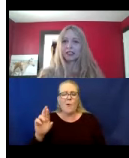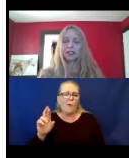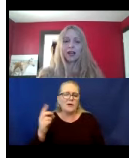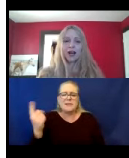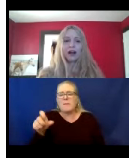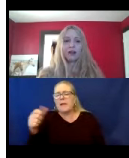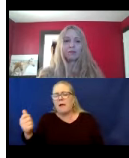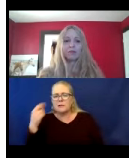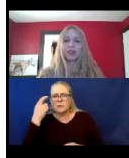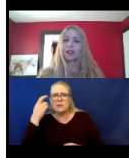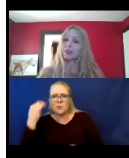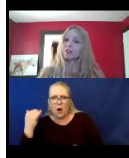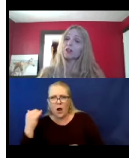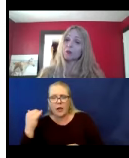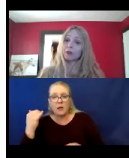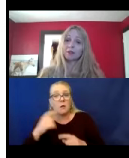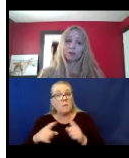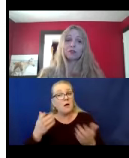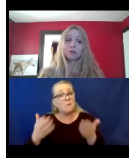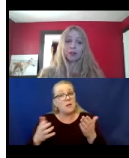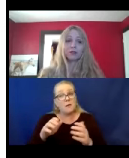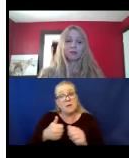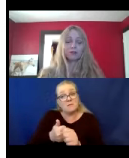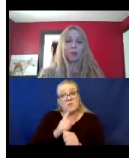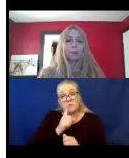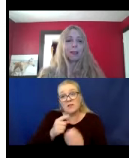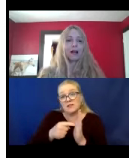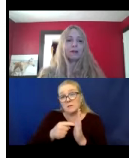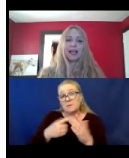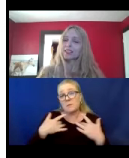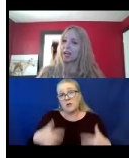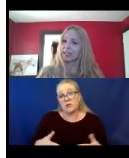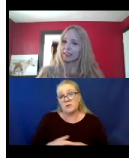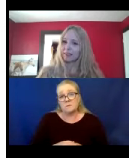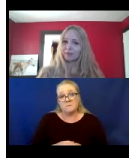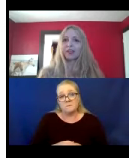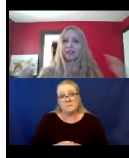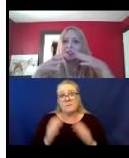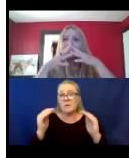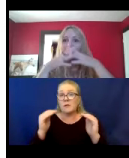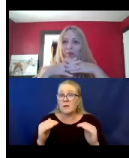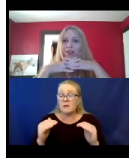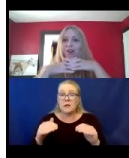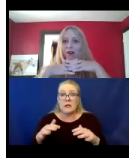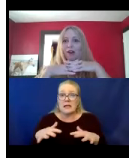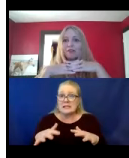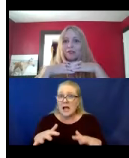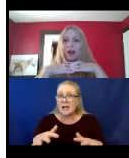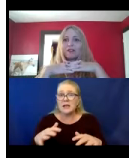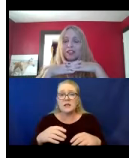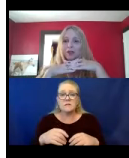causing that. But that actually could be a symptom of depression. Anxiety and depression